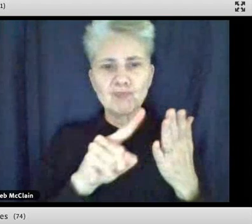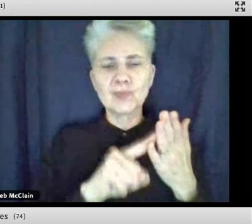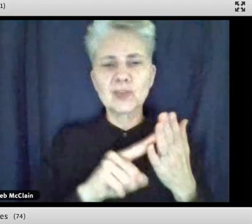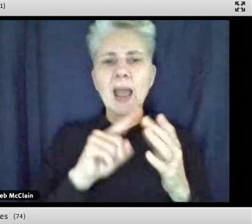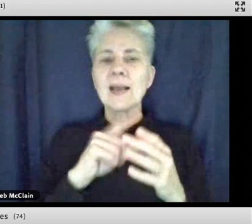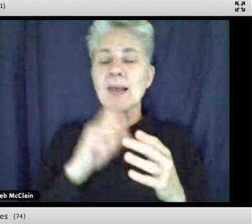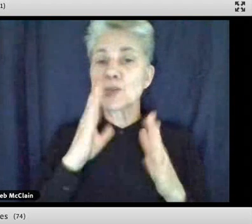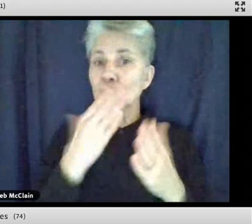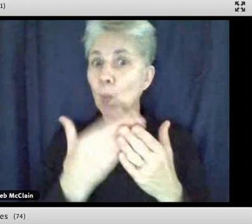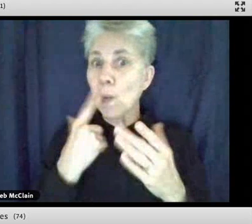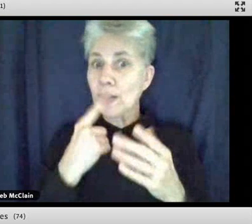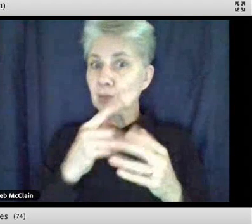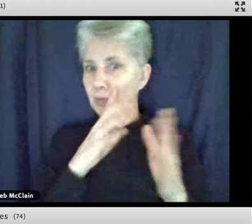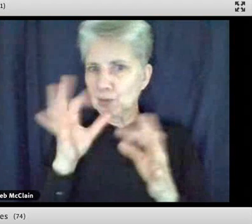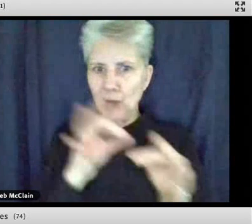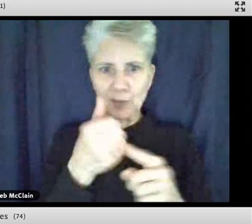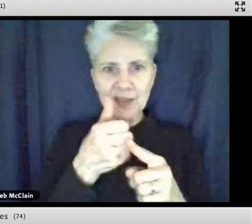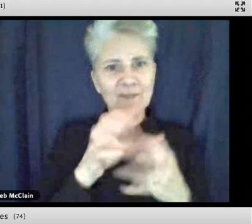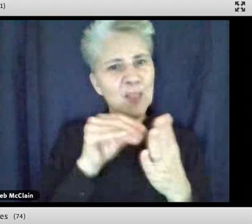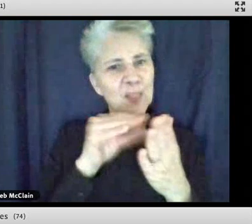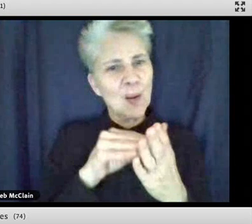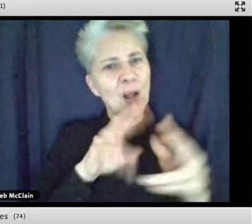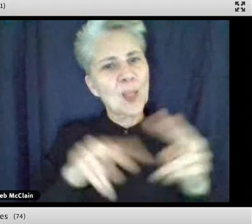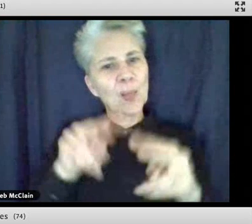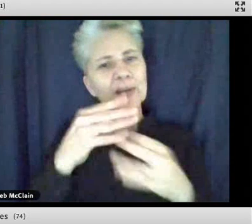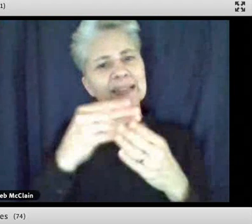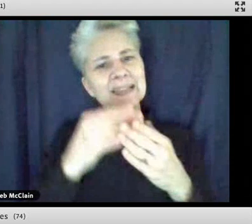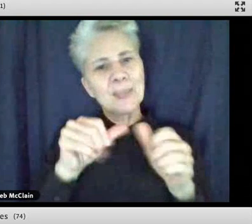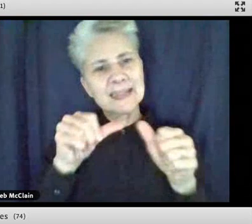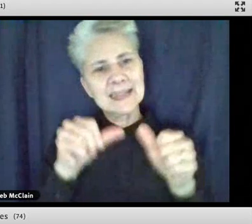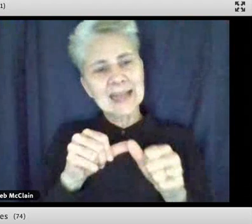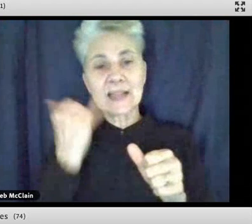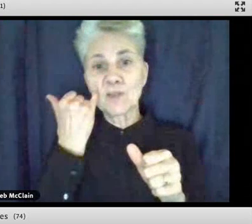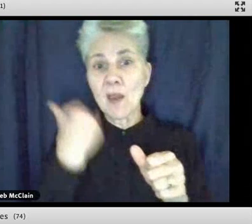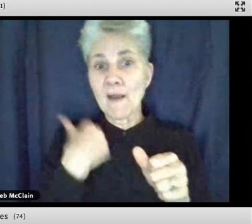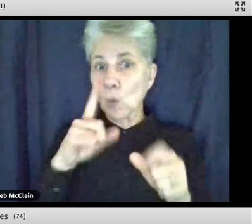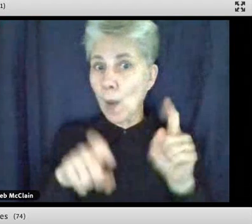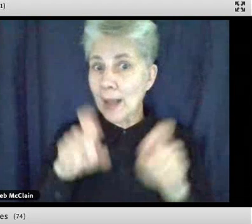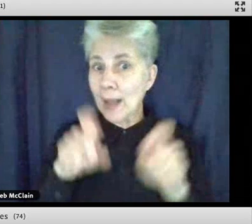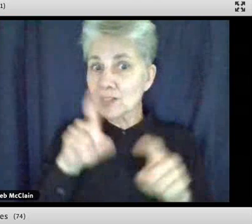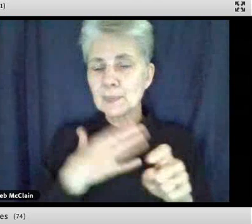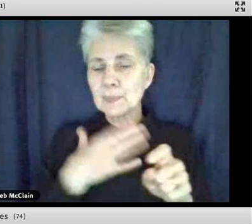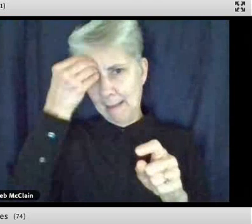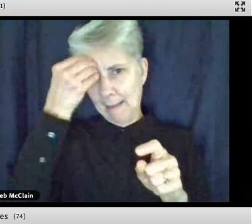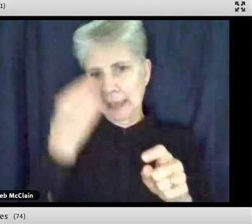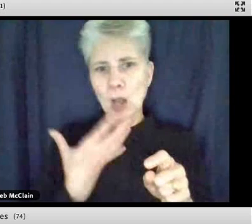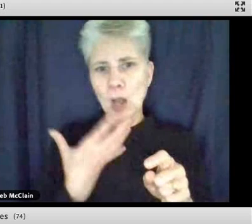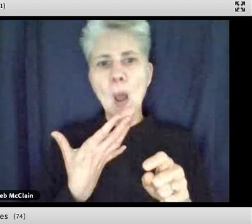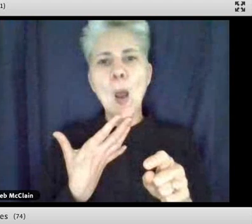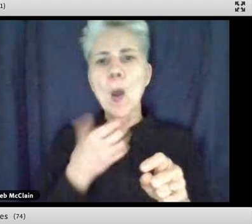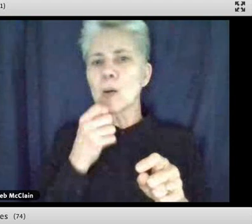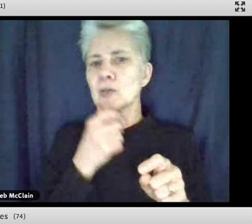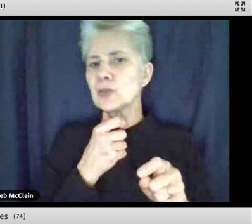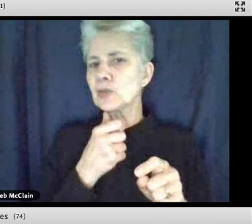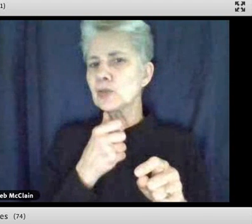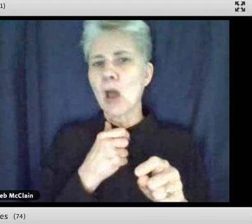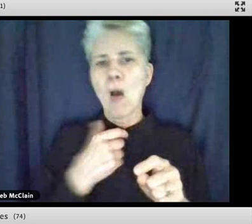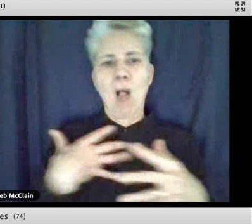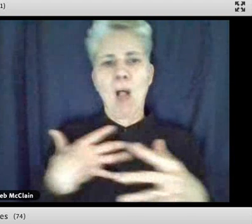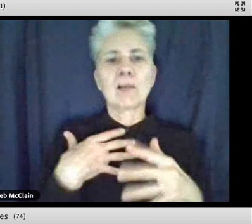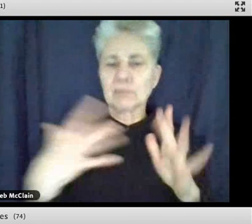yourself and learn is to look at some of these sites. If you have any questions, please let me know. Don't hesitate to type in the chat